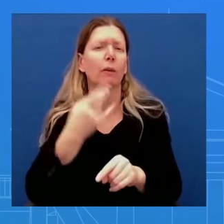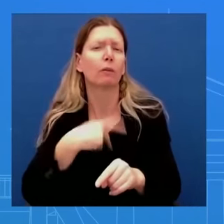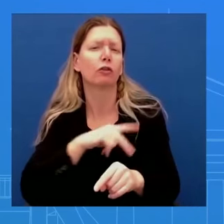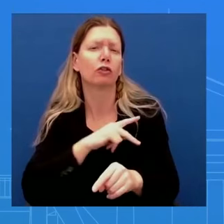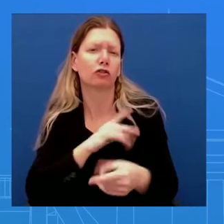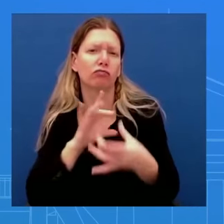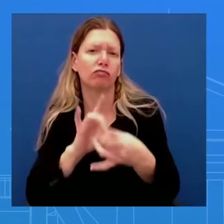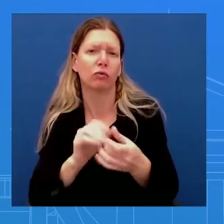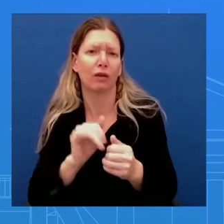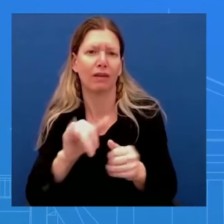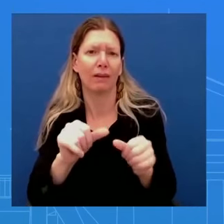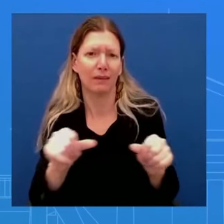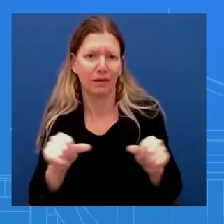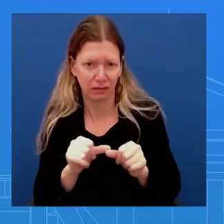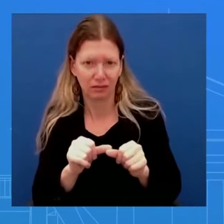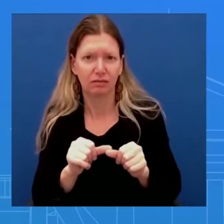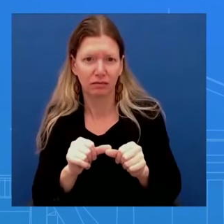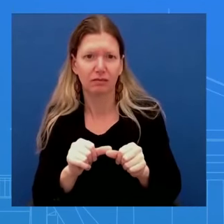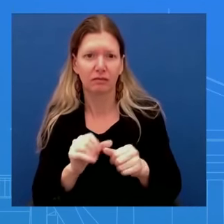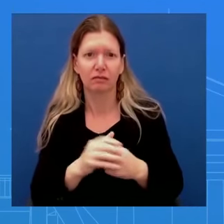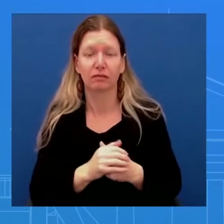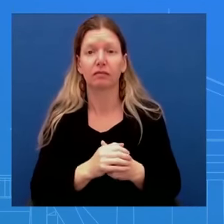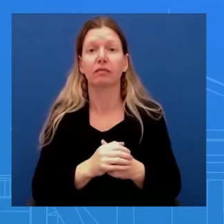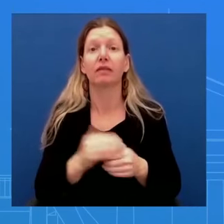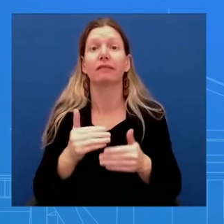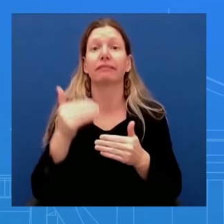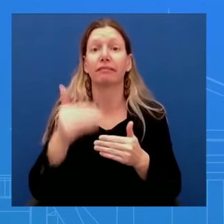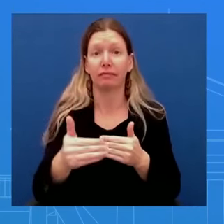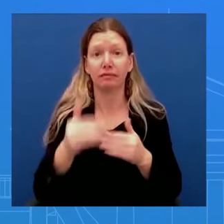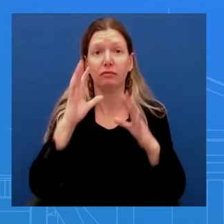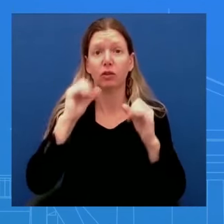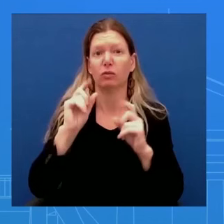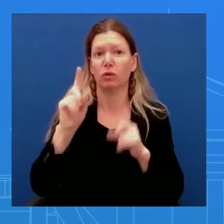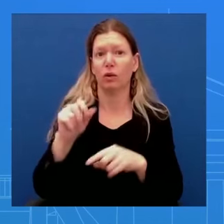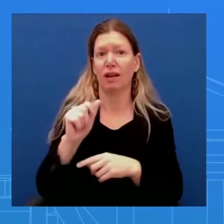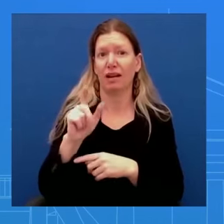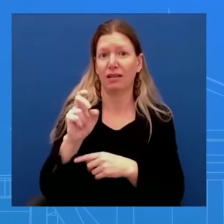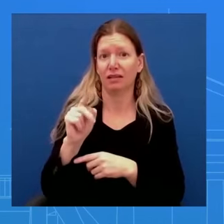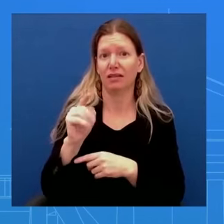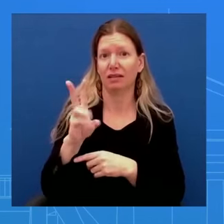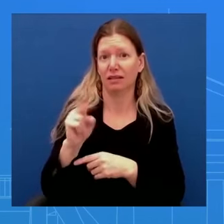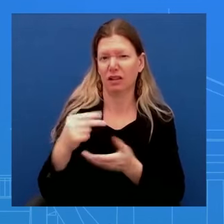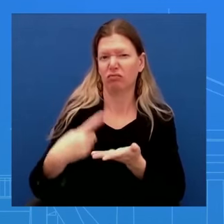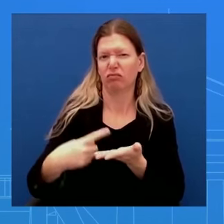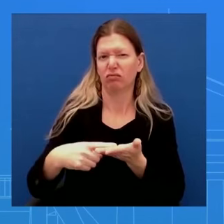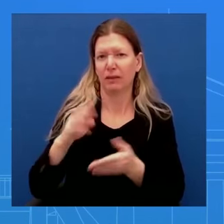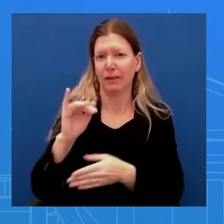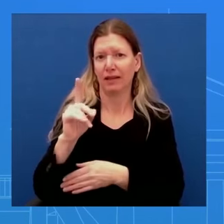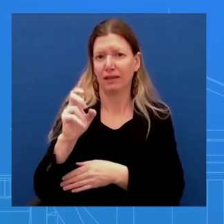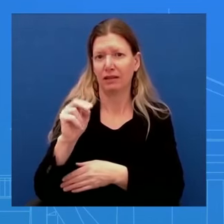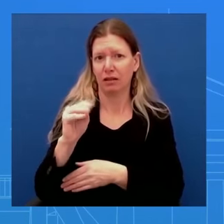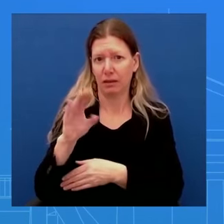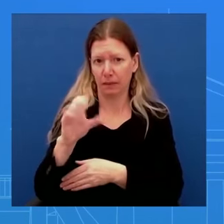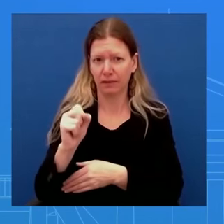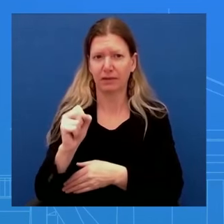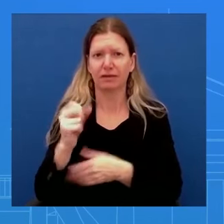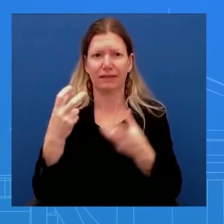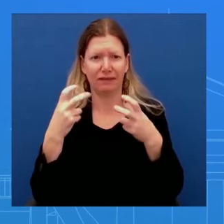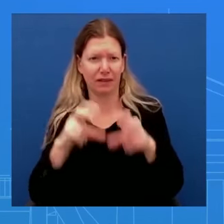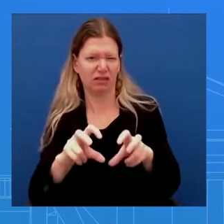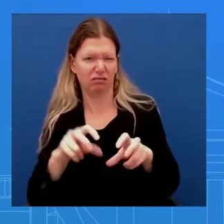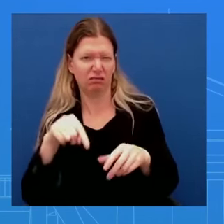to Allentown to speak about Bidenomics, Investing in America on Friday, and you will see a lot more of this president. I don't have anything else